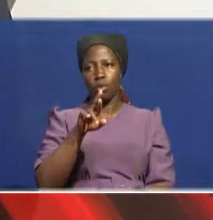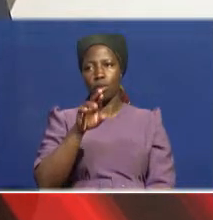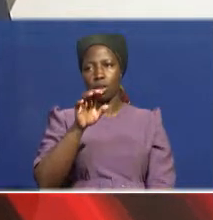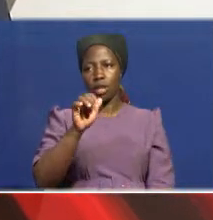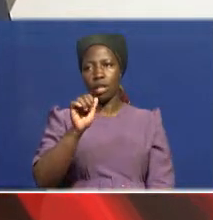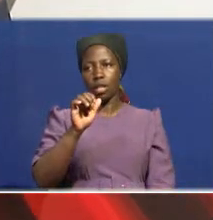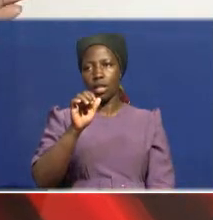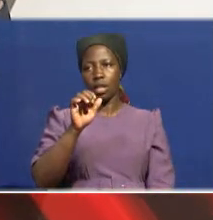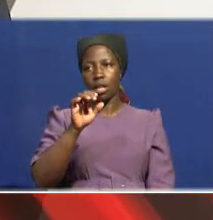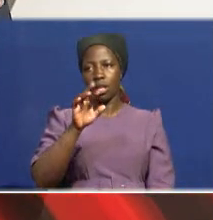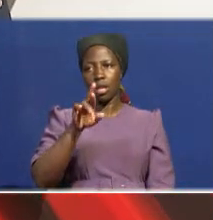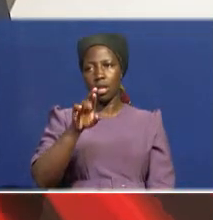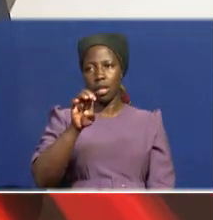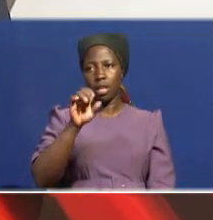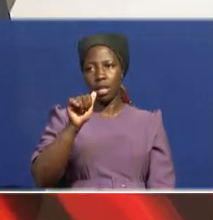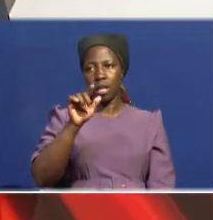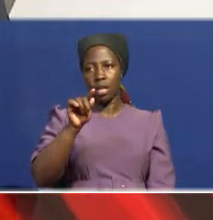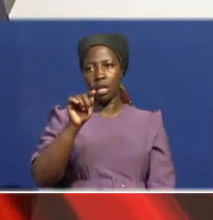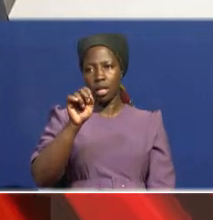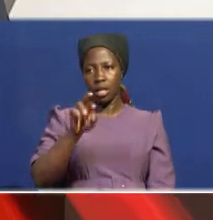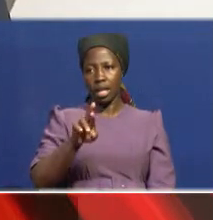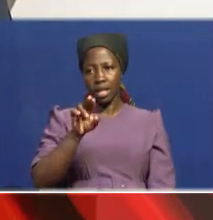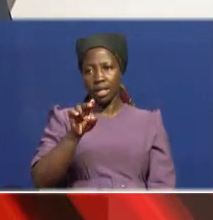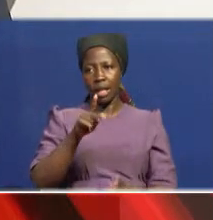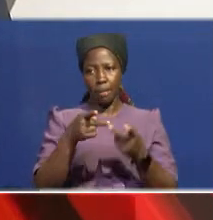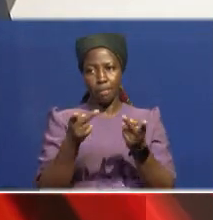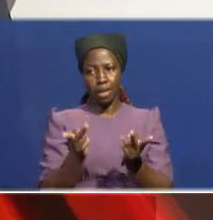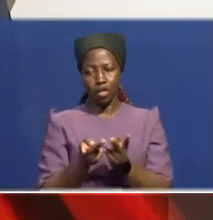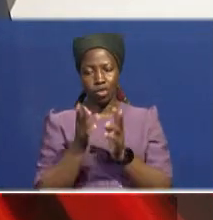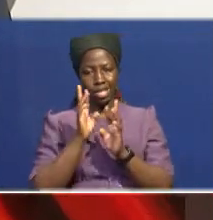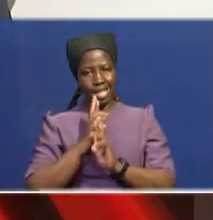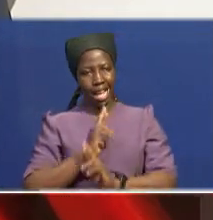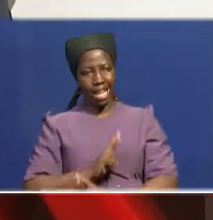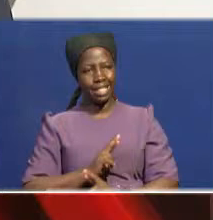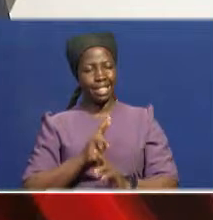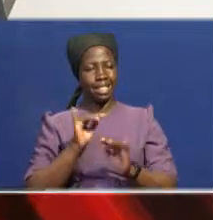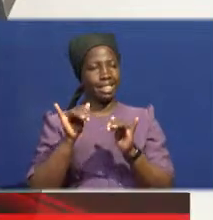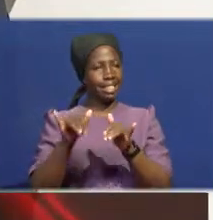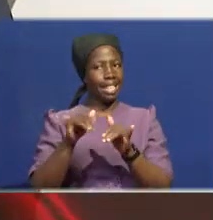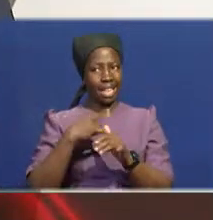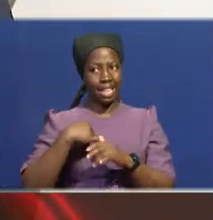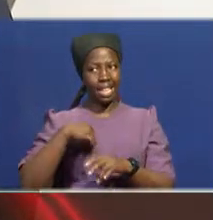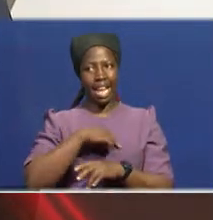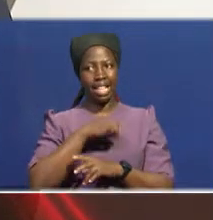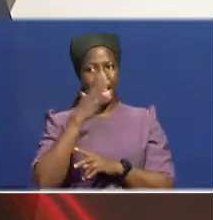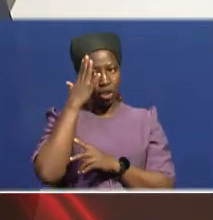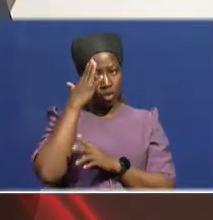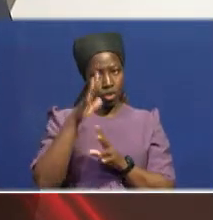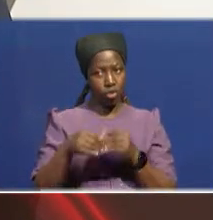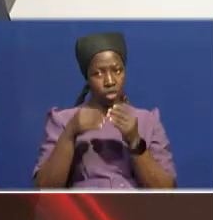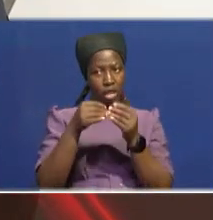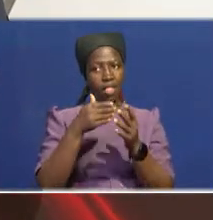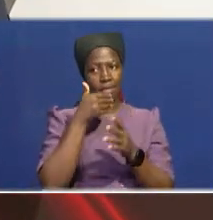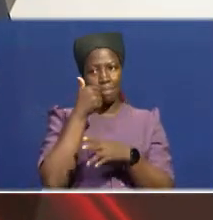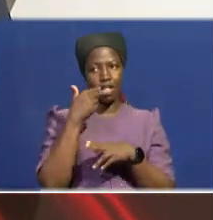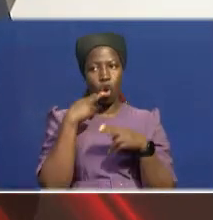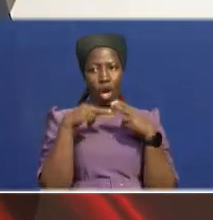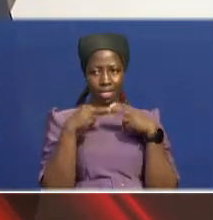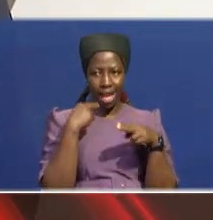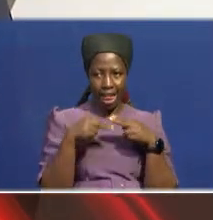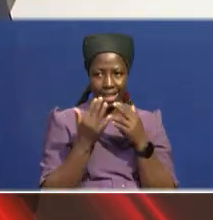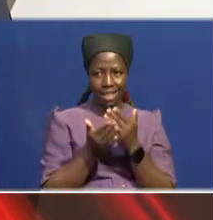Mm-hmm. It's a pleasant place to relax and stay. And we are known to offer the best hospitality in